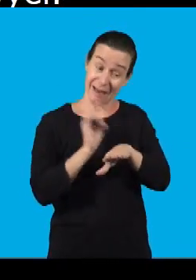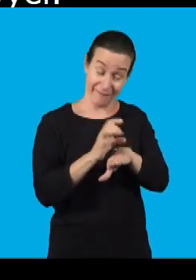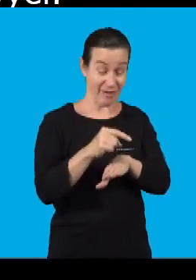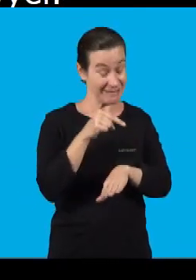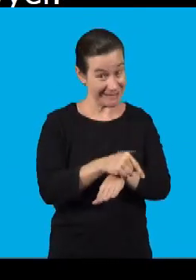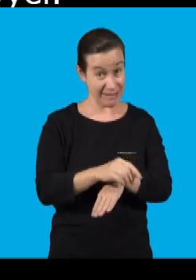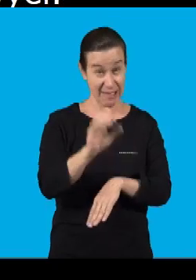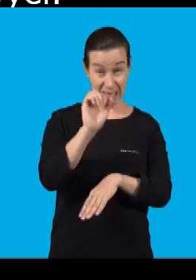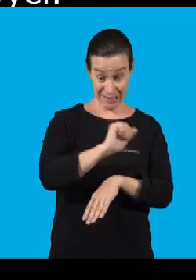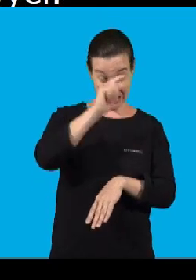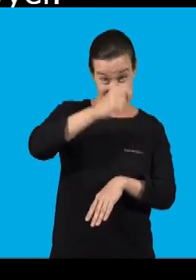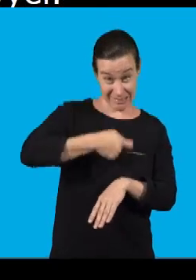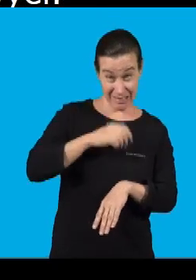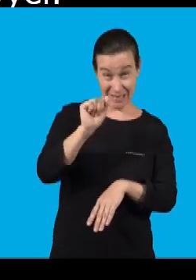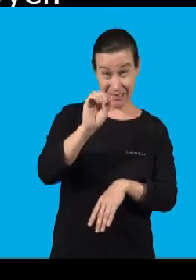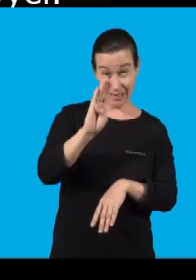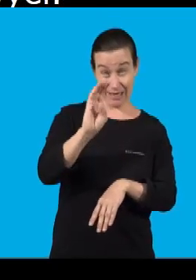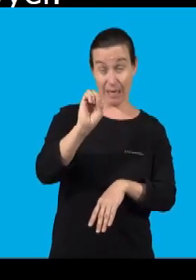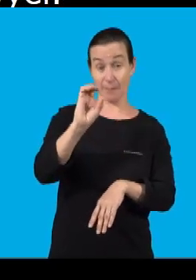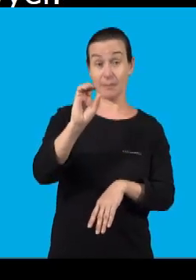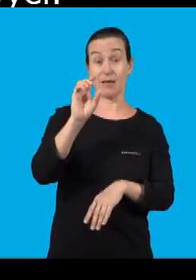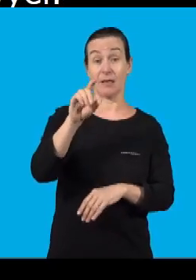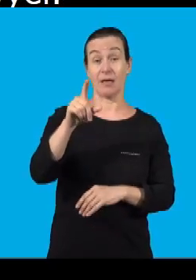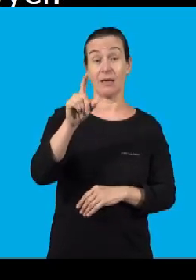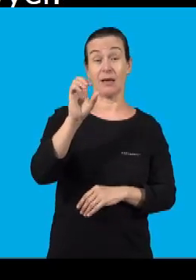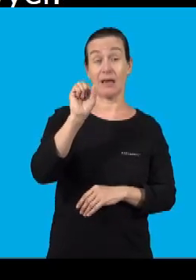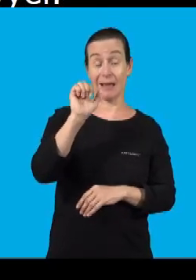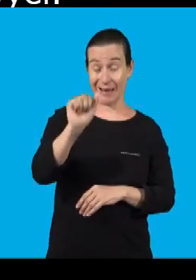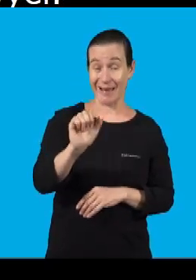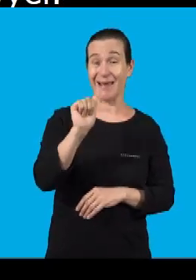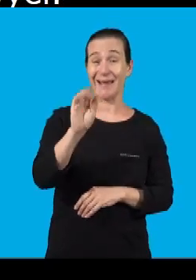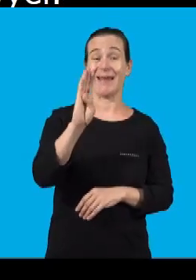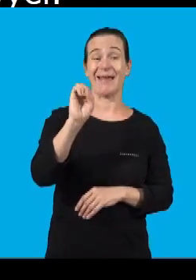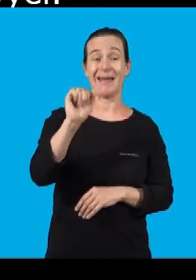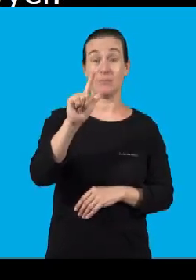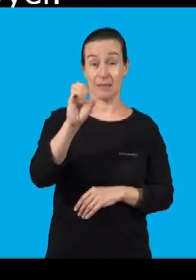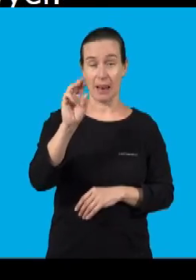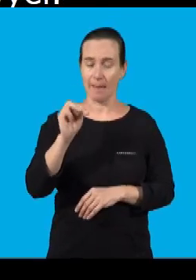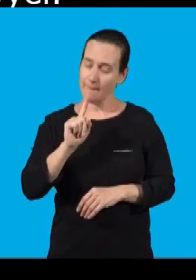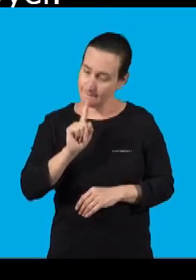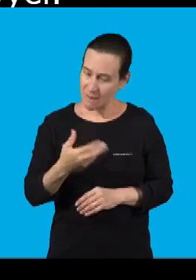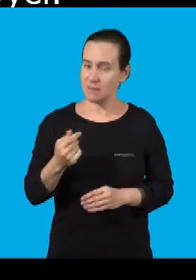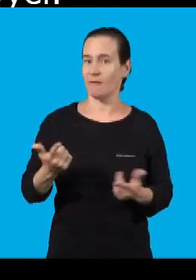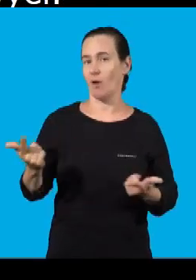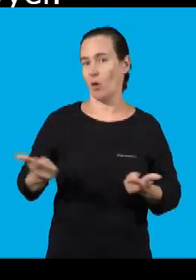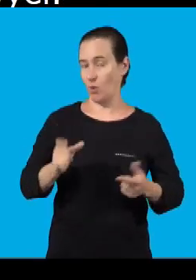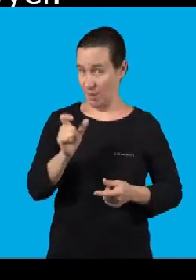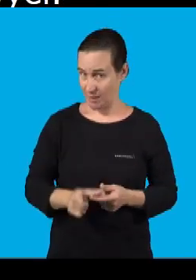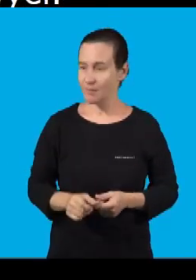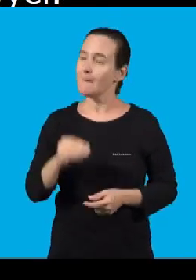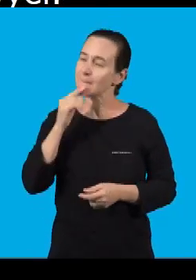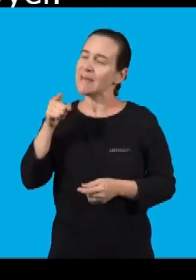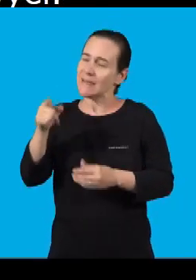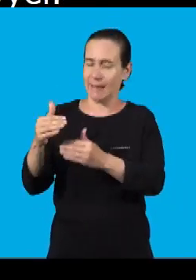that Absalom must have a lawyer. All right, remember, a caring nature. Okay,